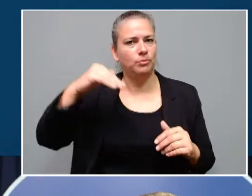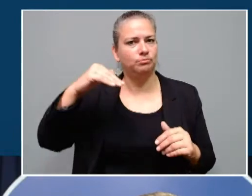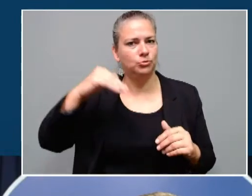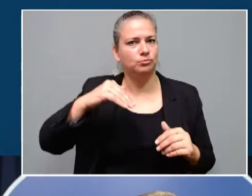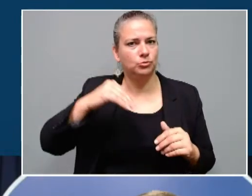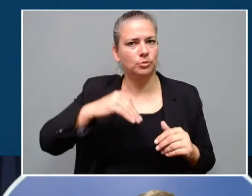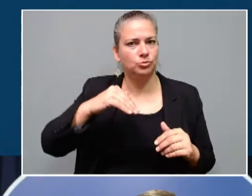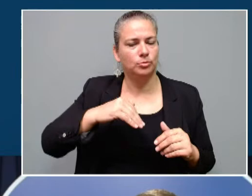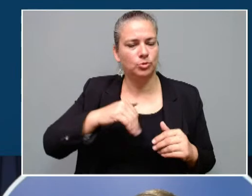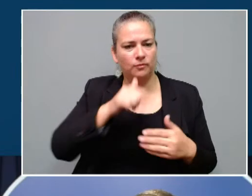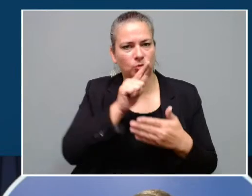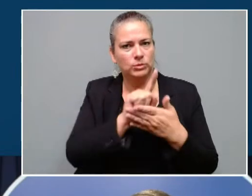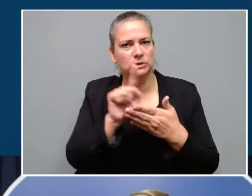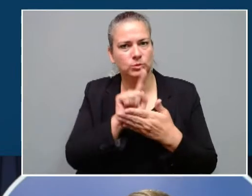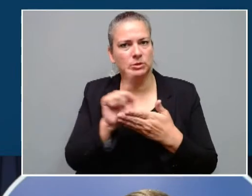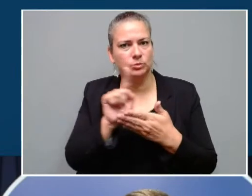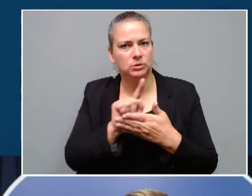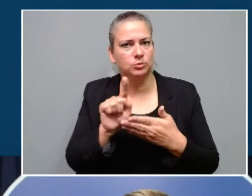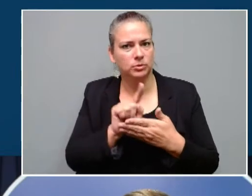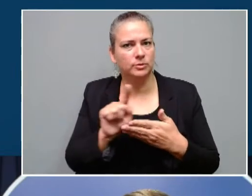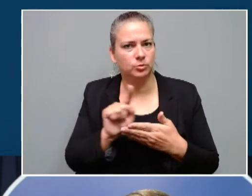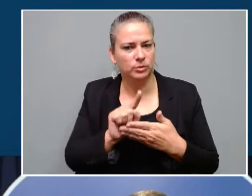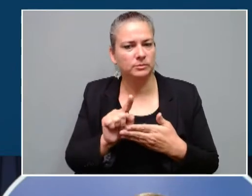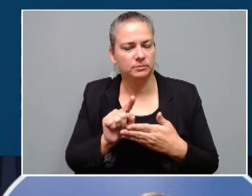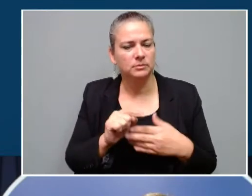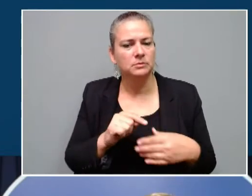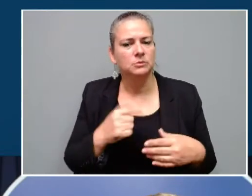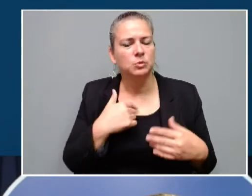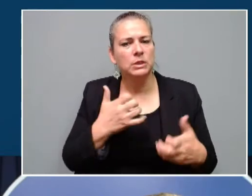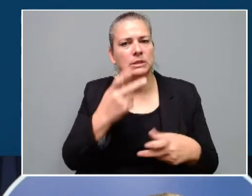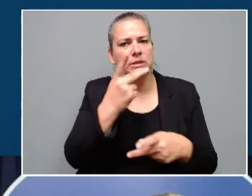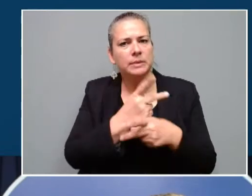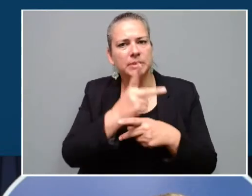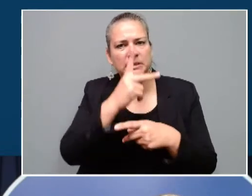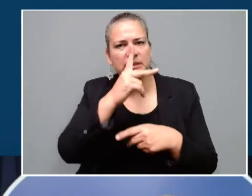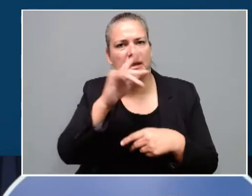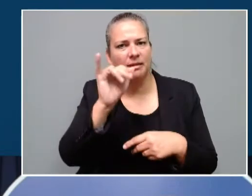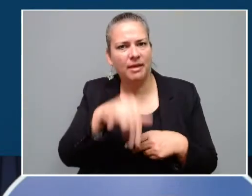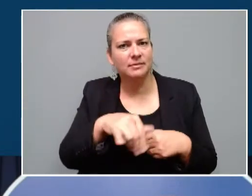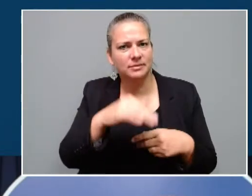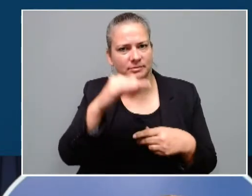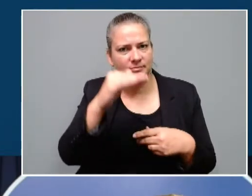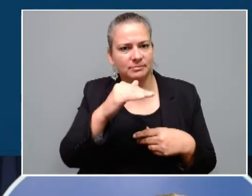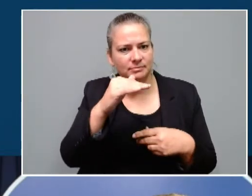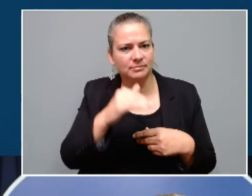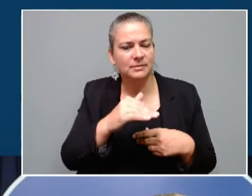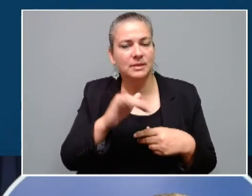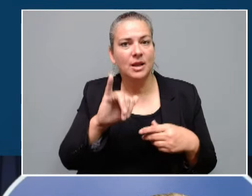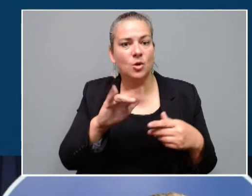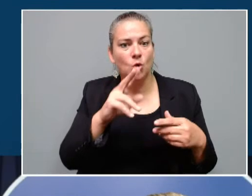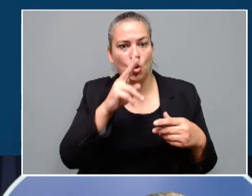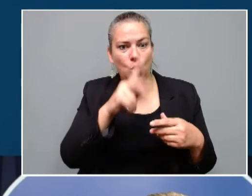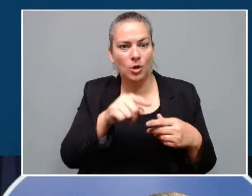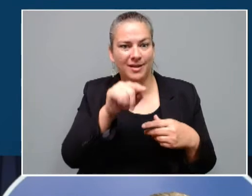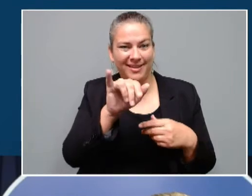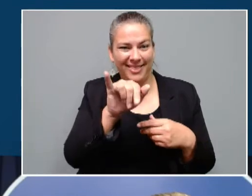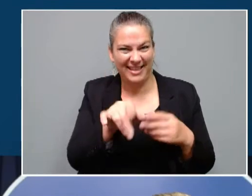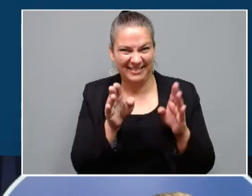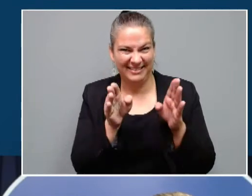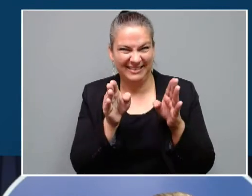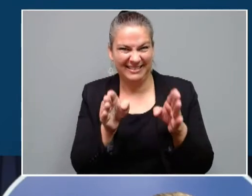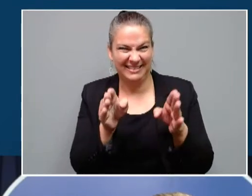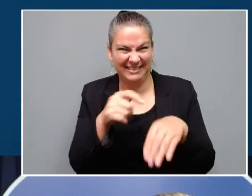after week. Again, we want to see this trend continue. And if we zoom in on just the time period